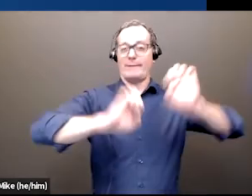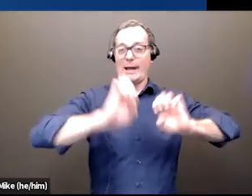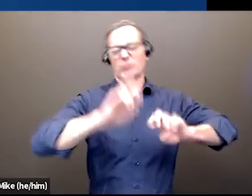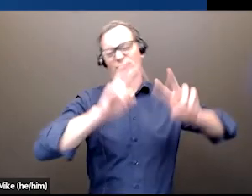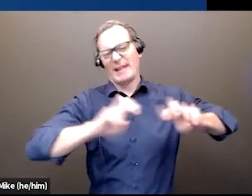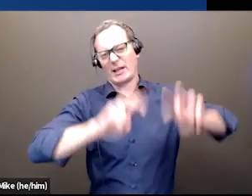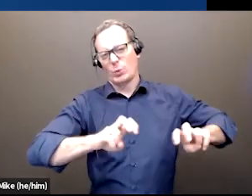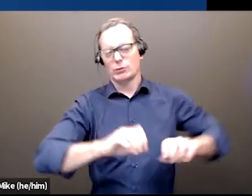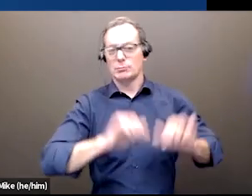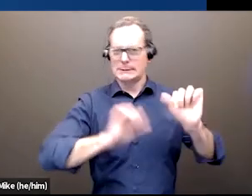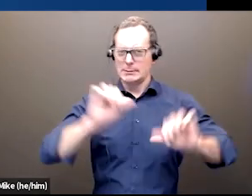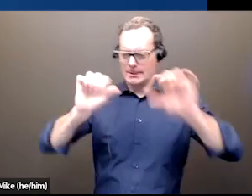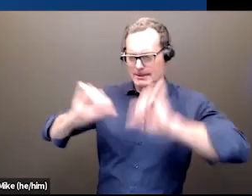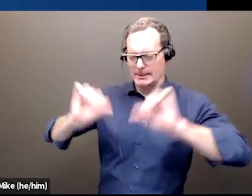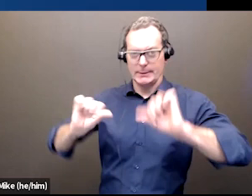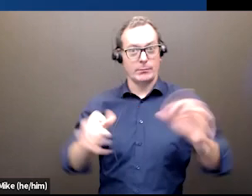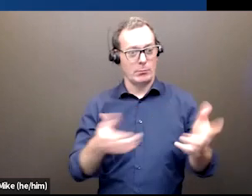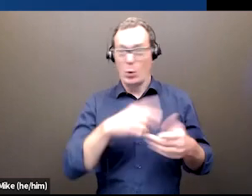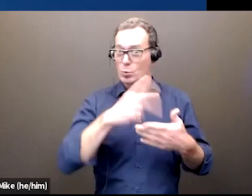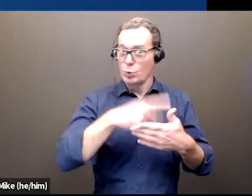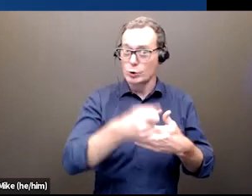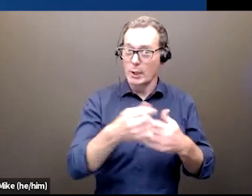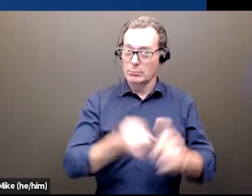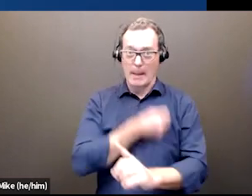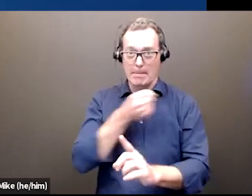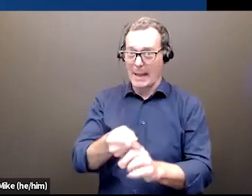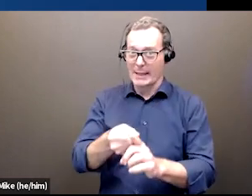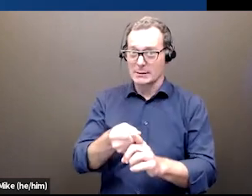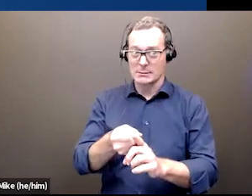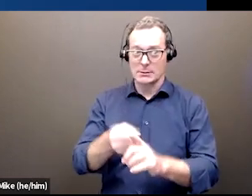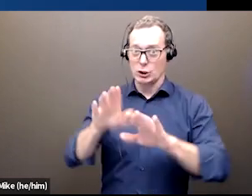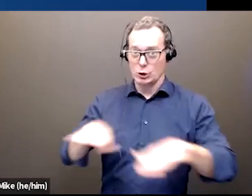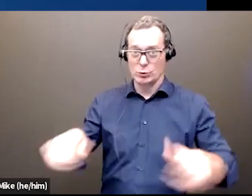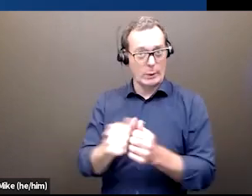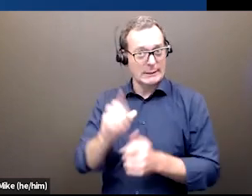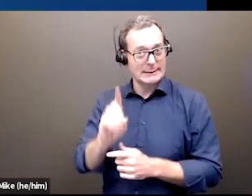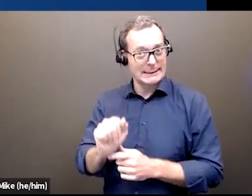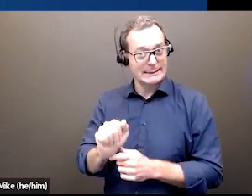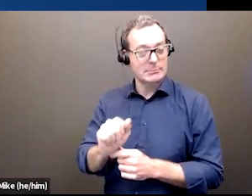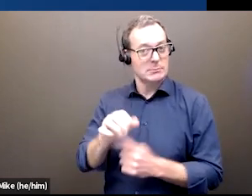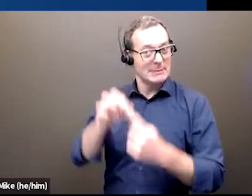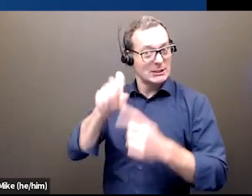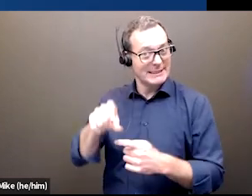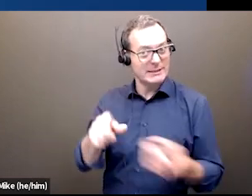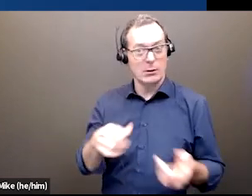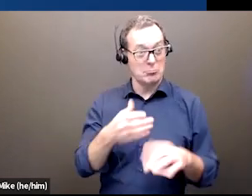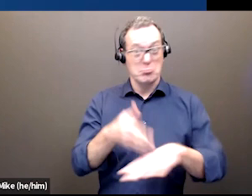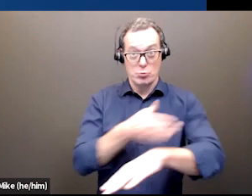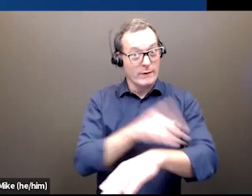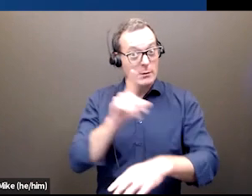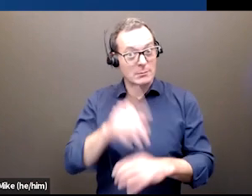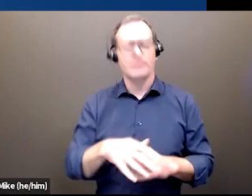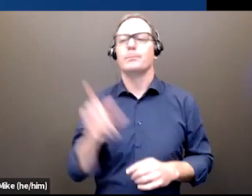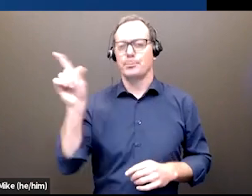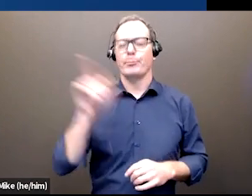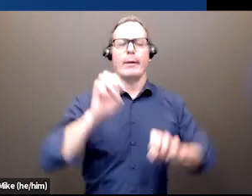projects making a difference in the lives of members who have children with special needs or disabilities? The evaluation team gathered information